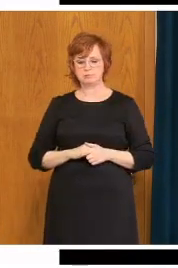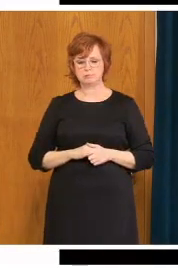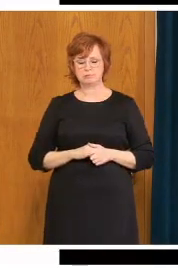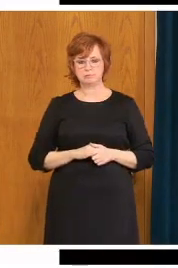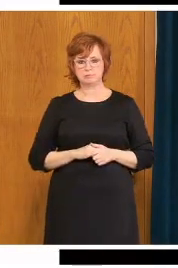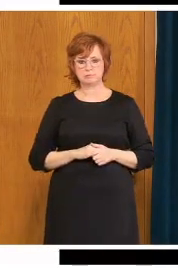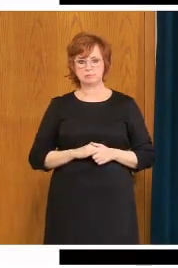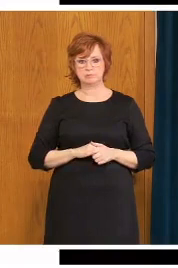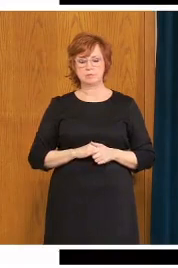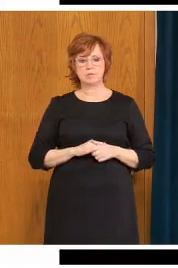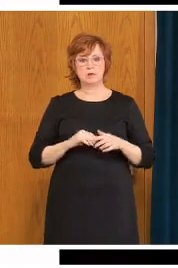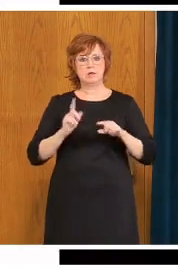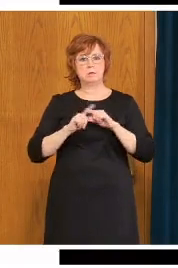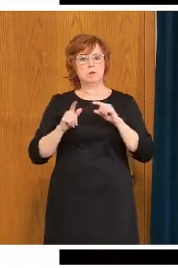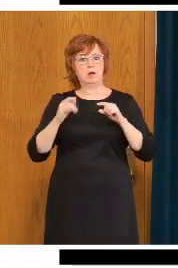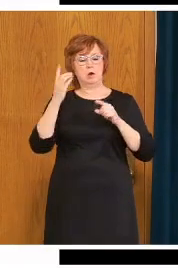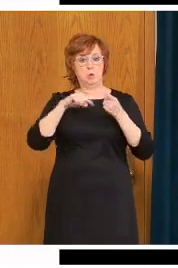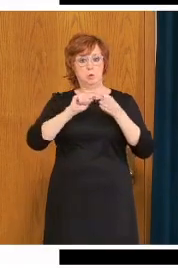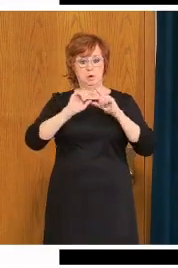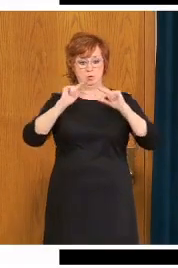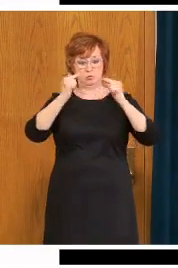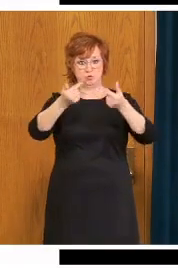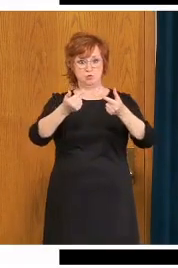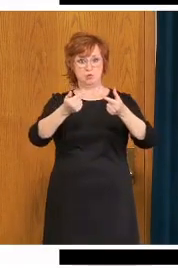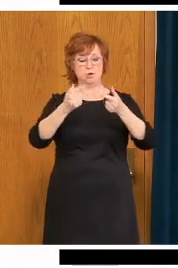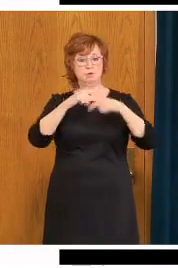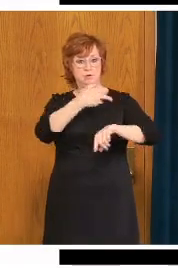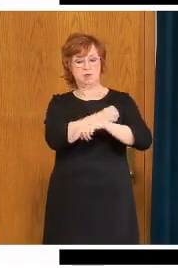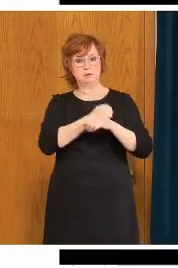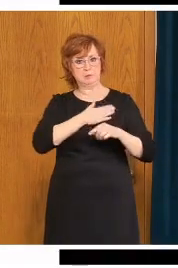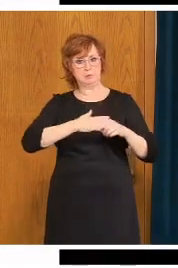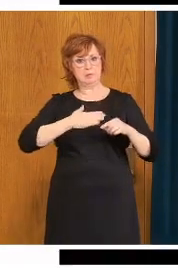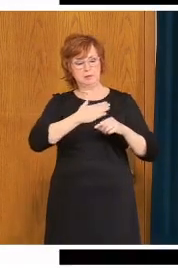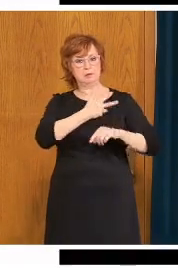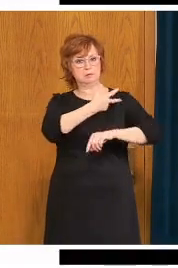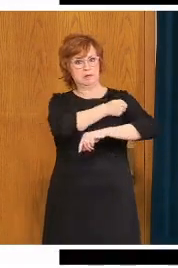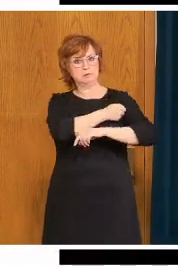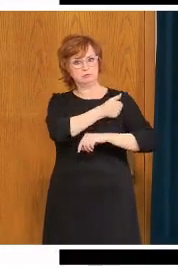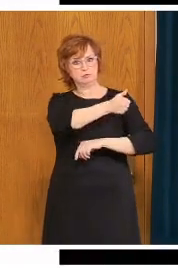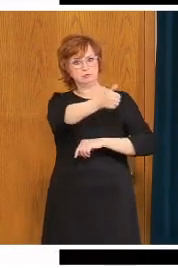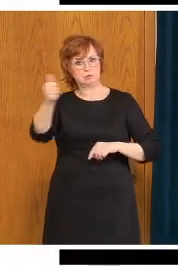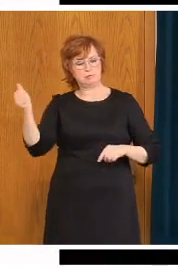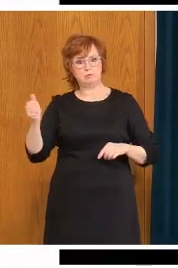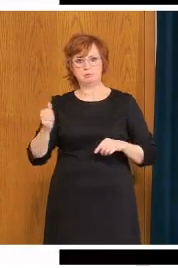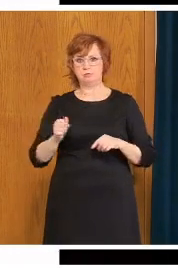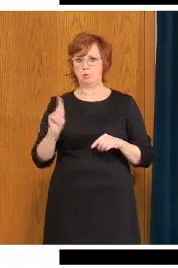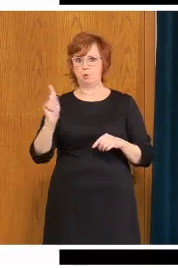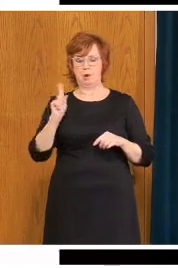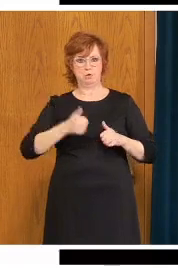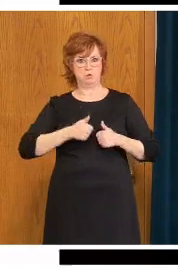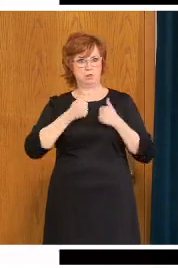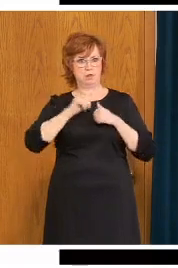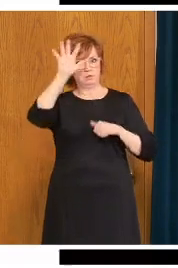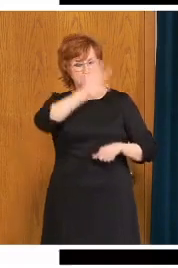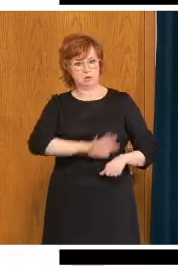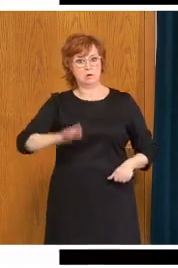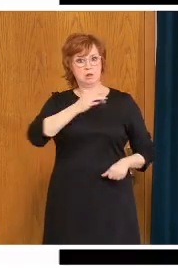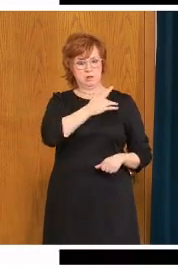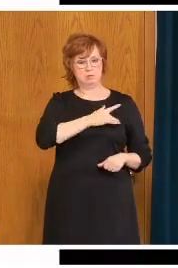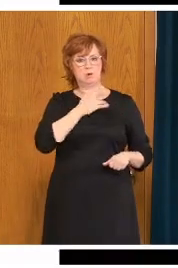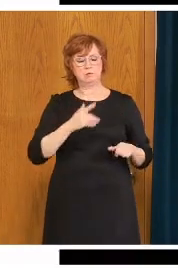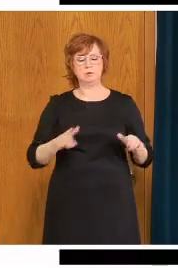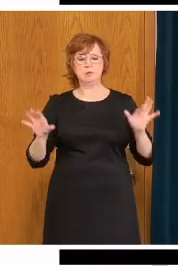any vaccine that's available for you in where you are in Saskatchewan. And of course, That also then applies to every